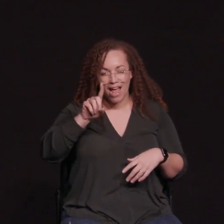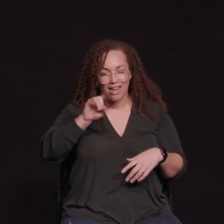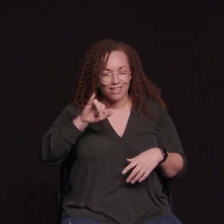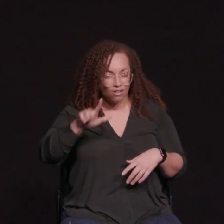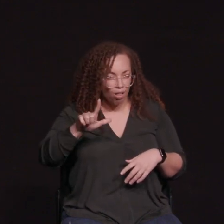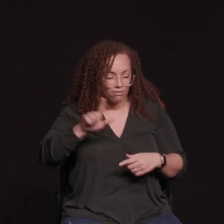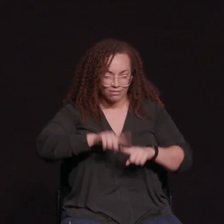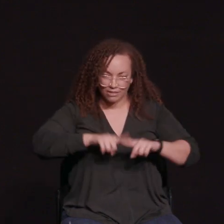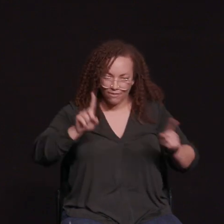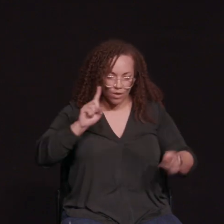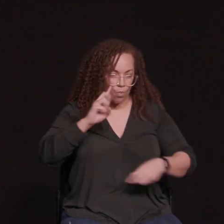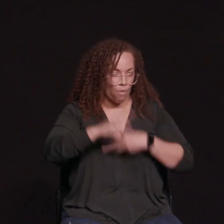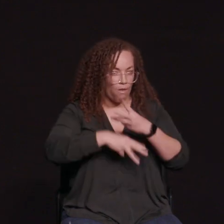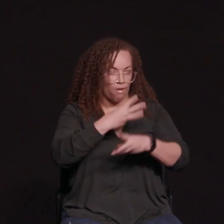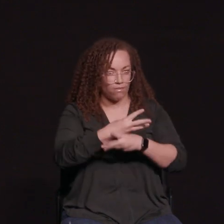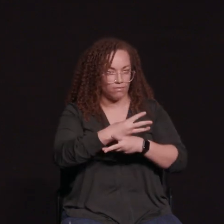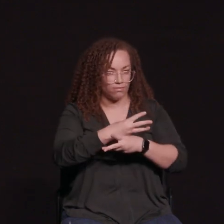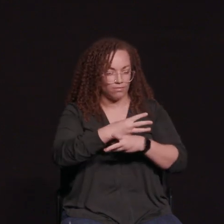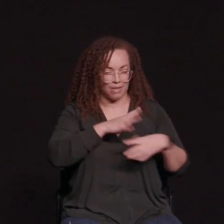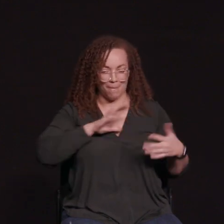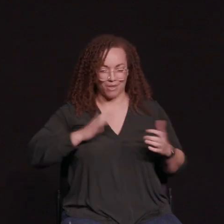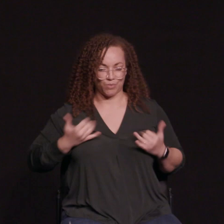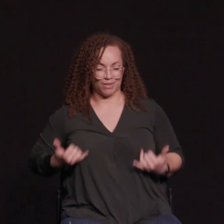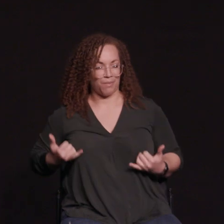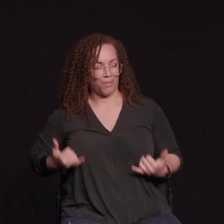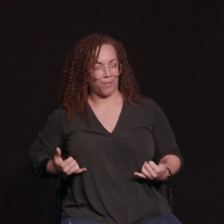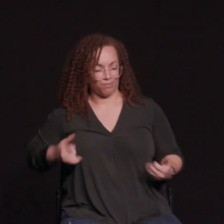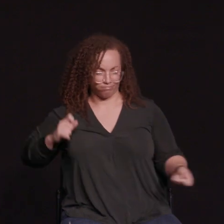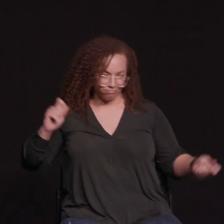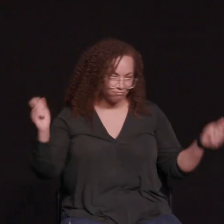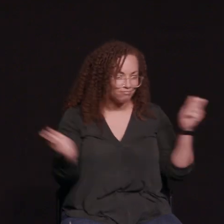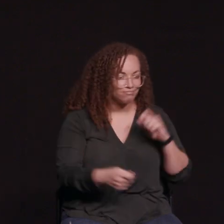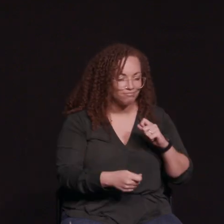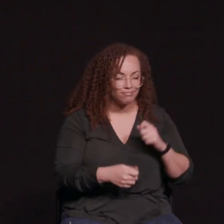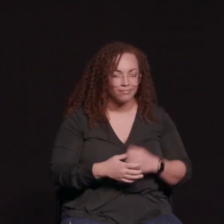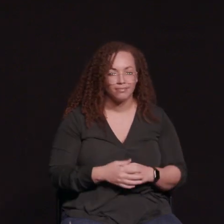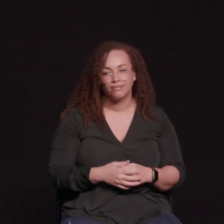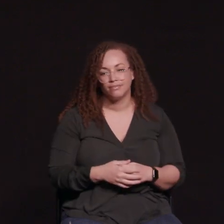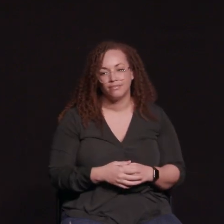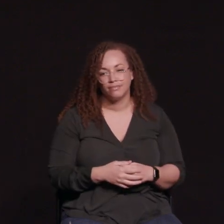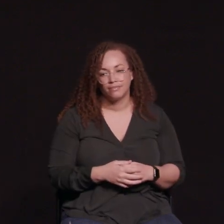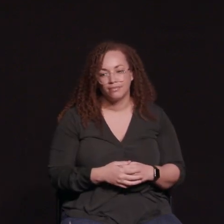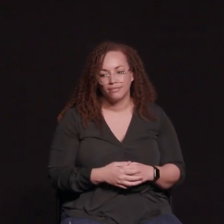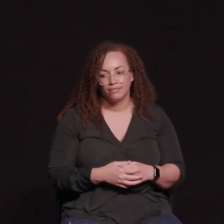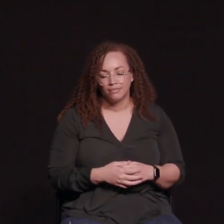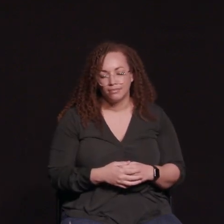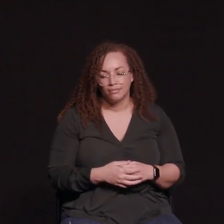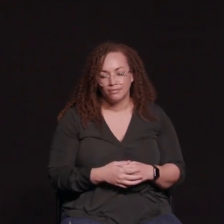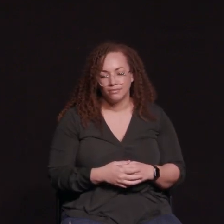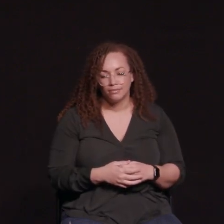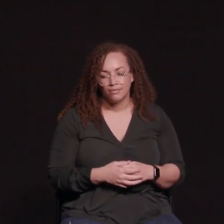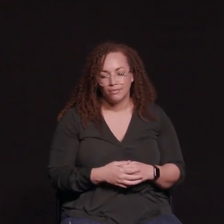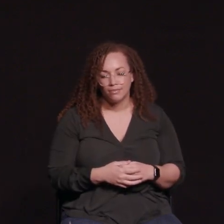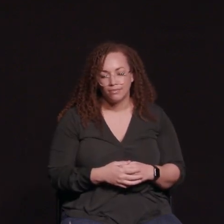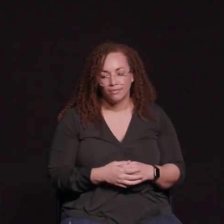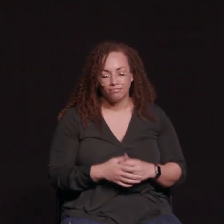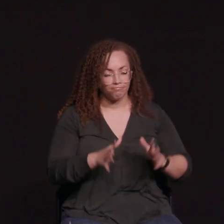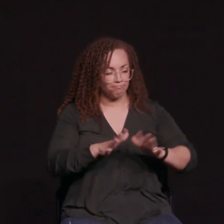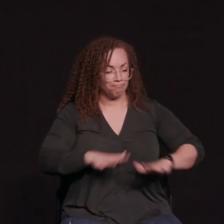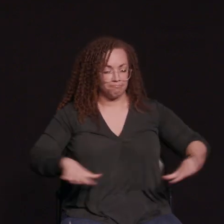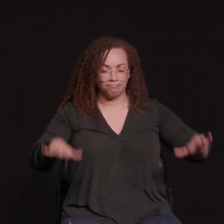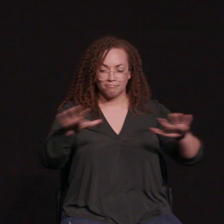have and have inherited, and for creating the conditions for me to